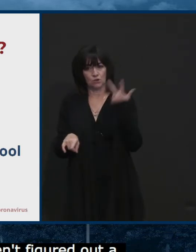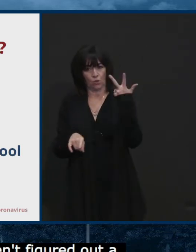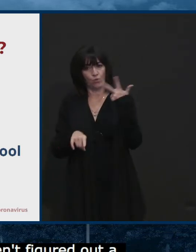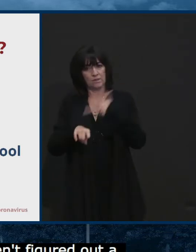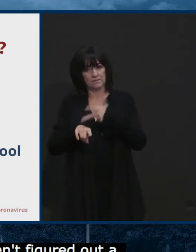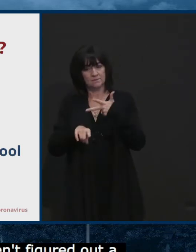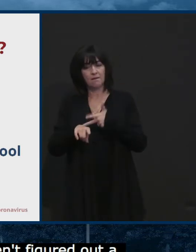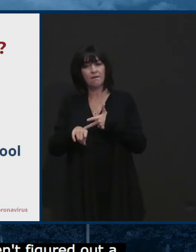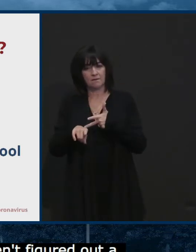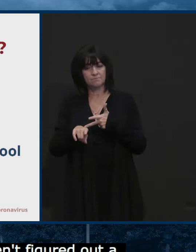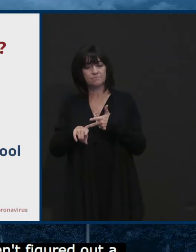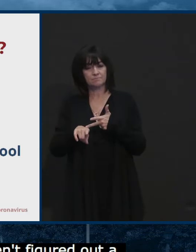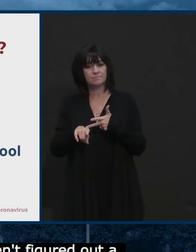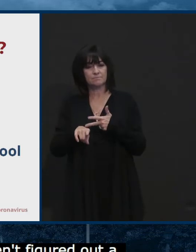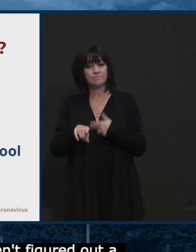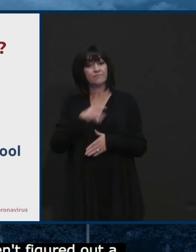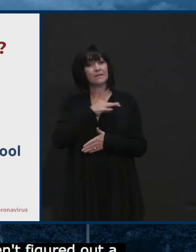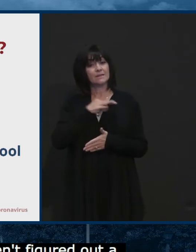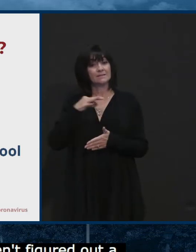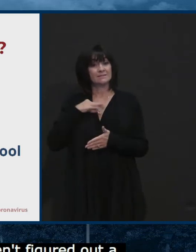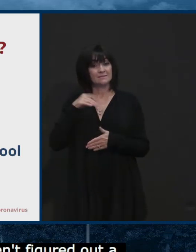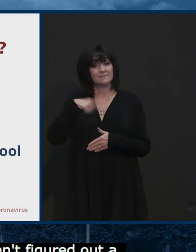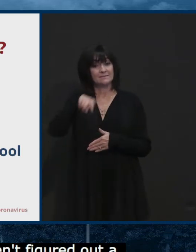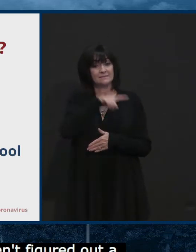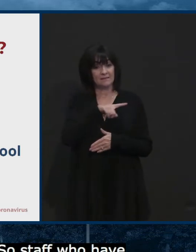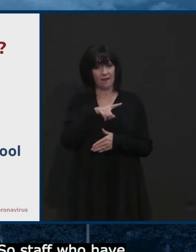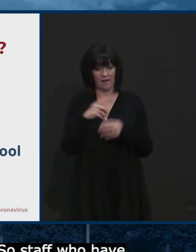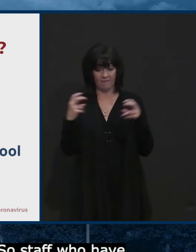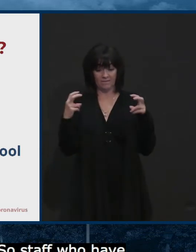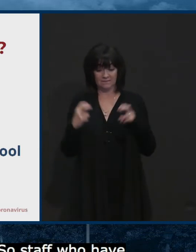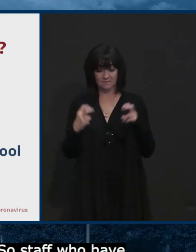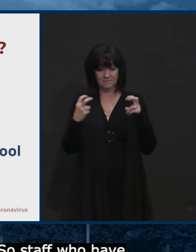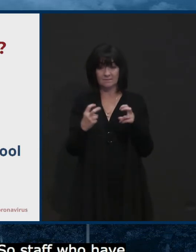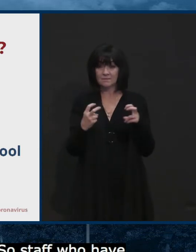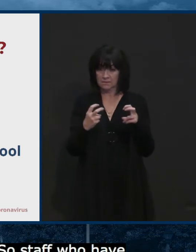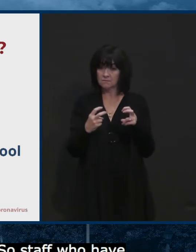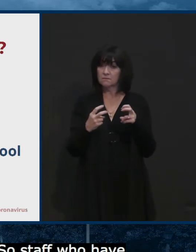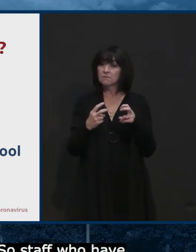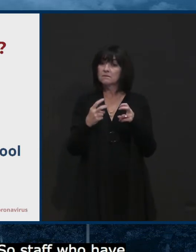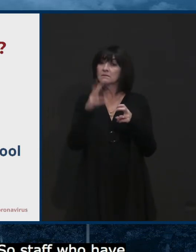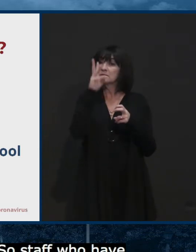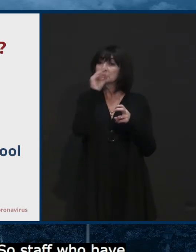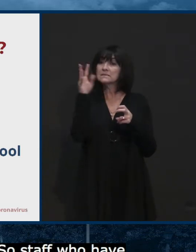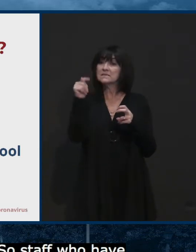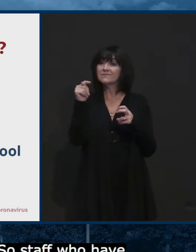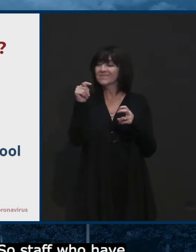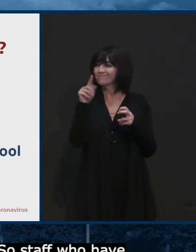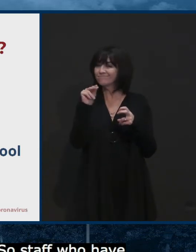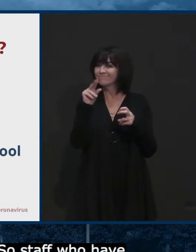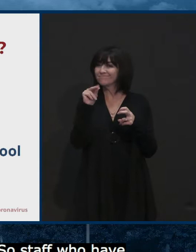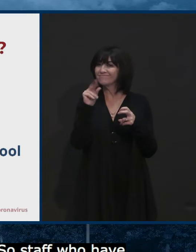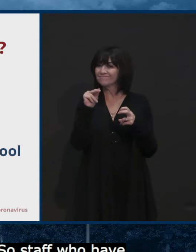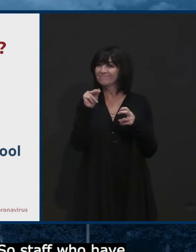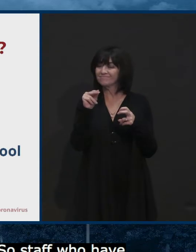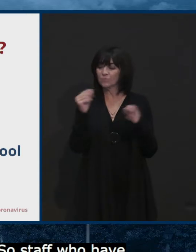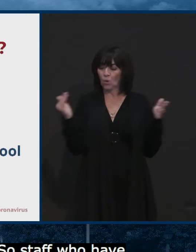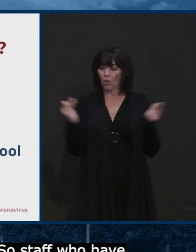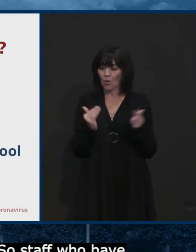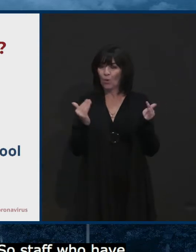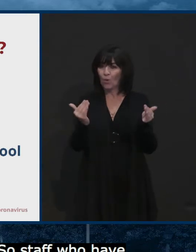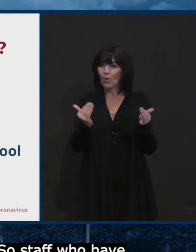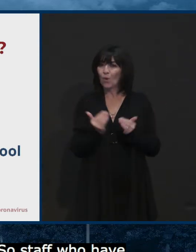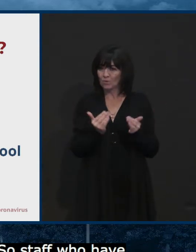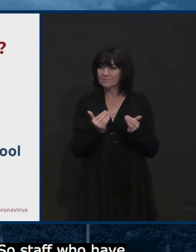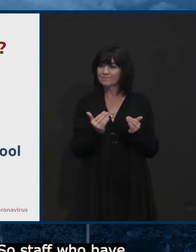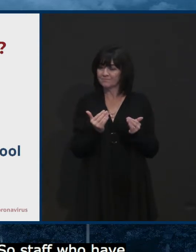eating less than 6 feet apart, where we have seen some in-school spread. But we are